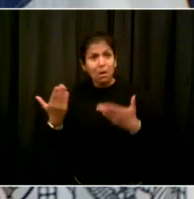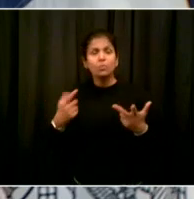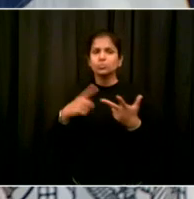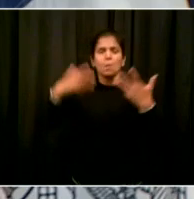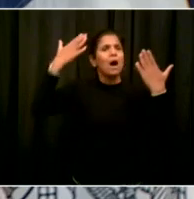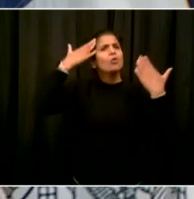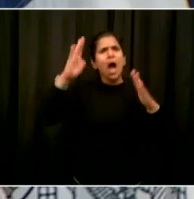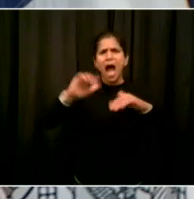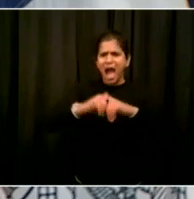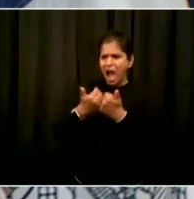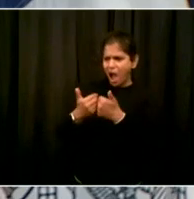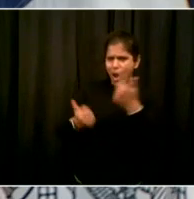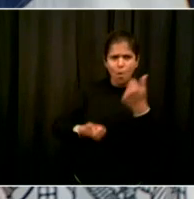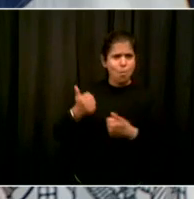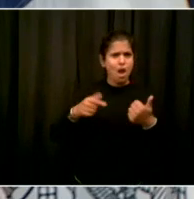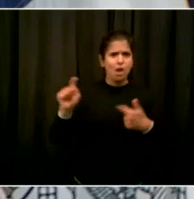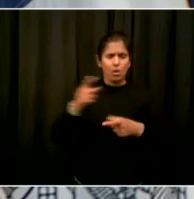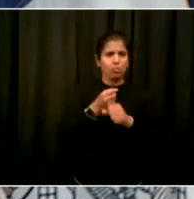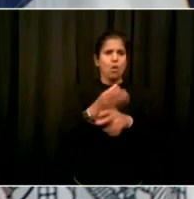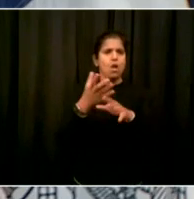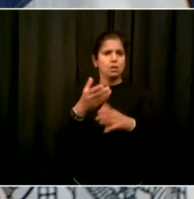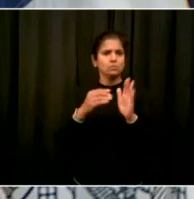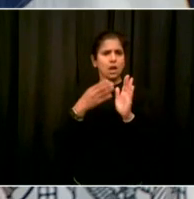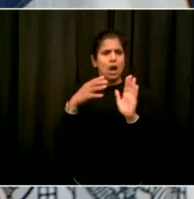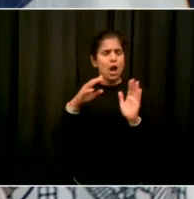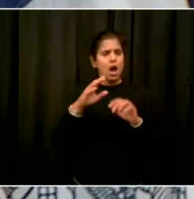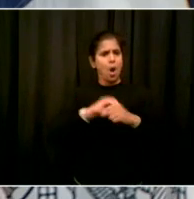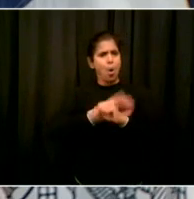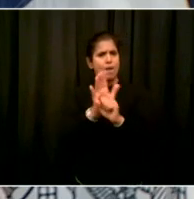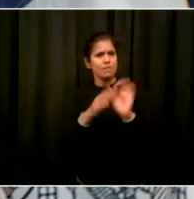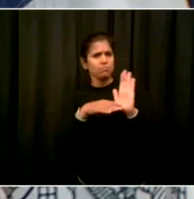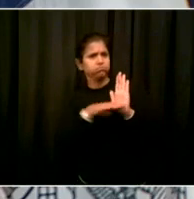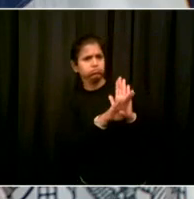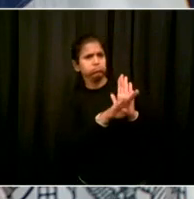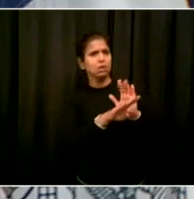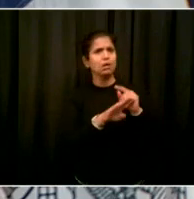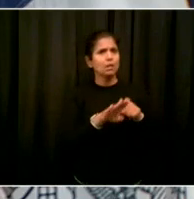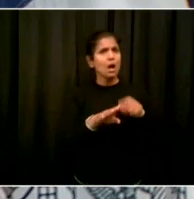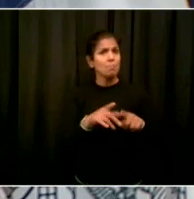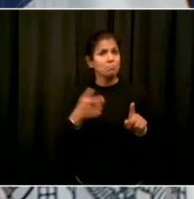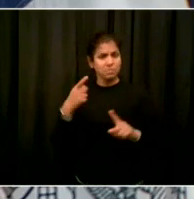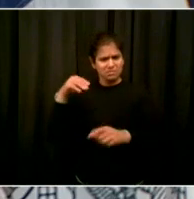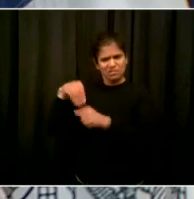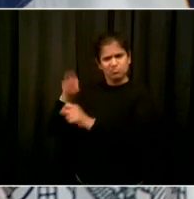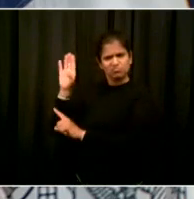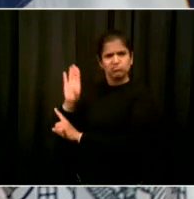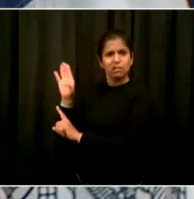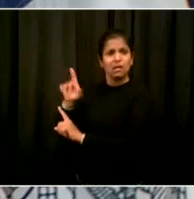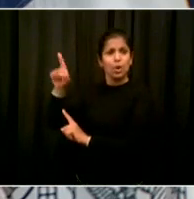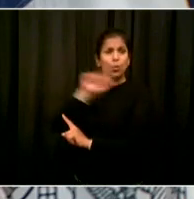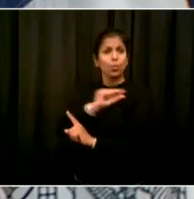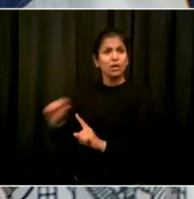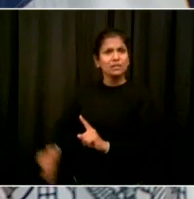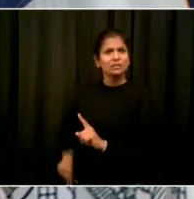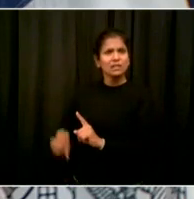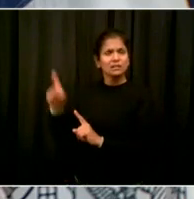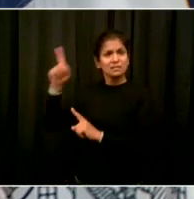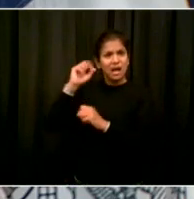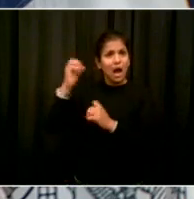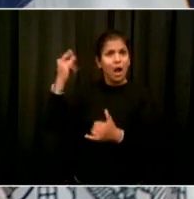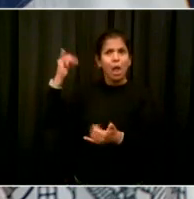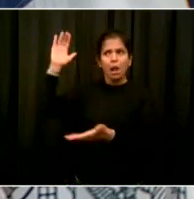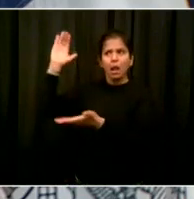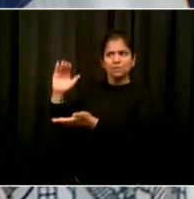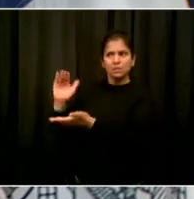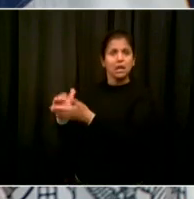or demographics, or, just sort of what is your best explanation of what's going on here? I'm going to start and turn